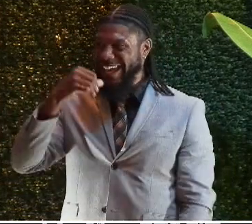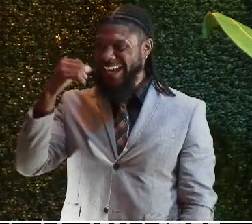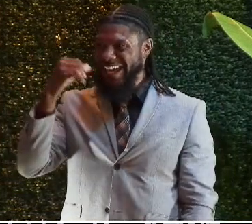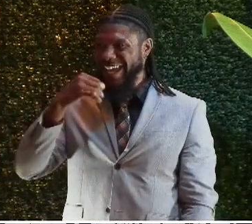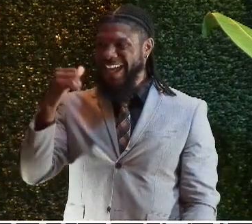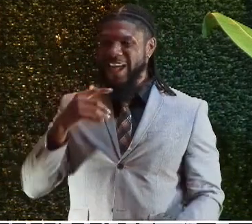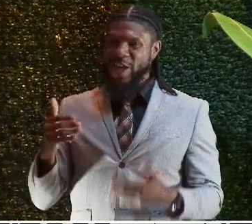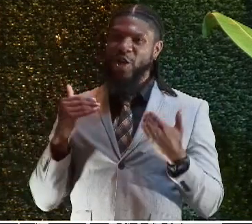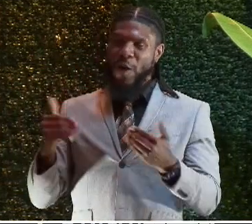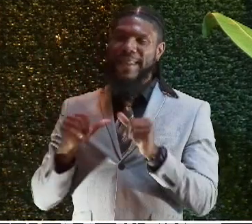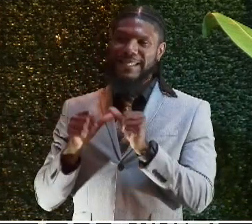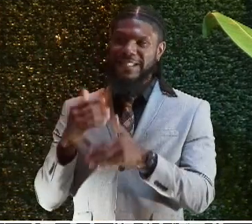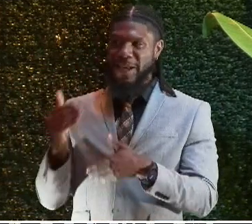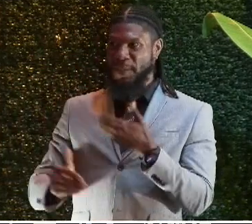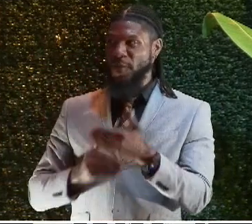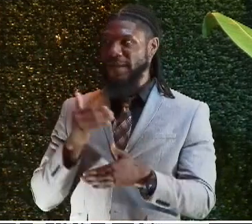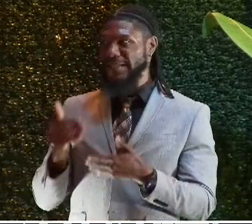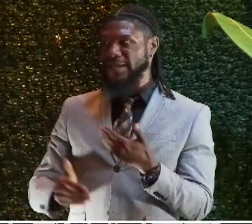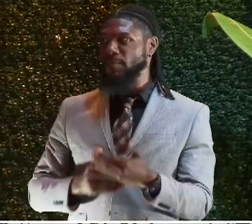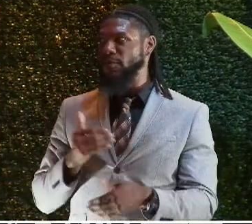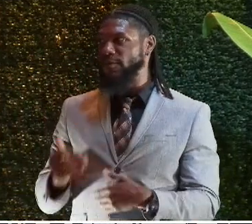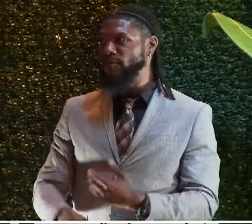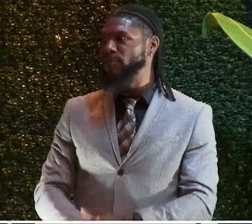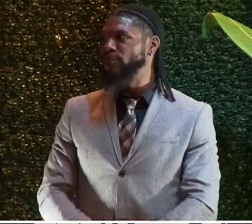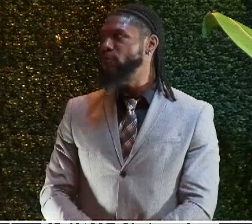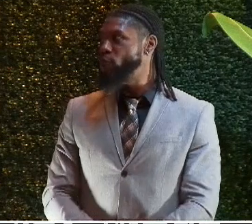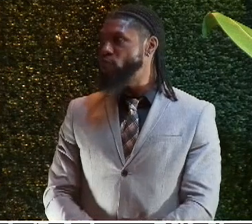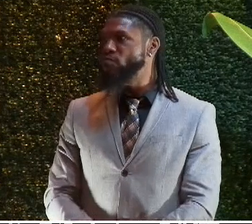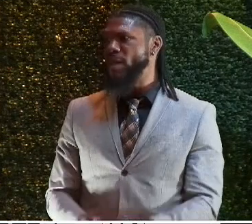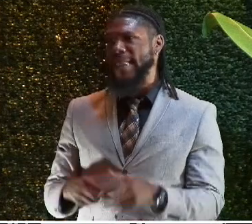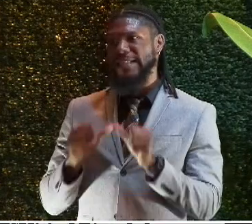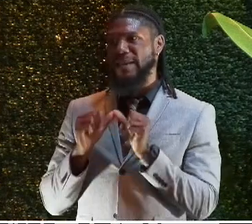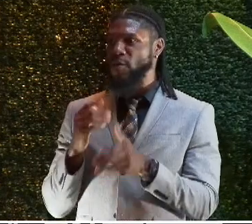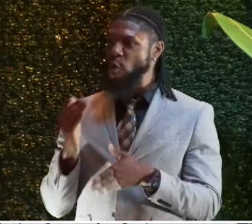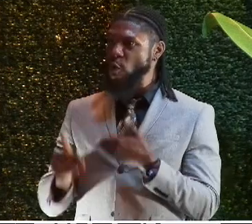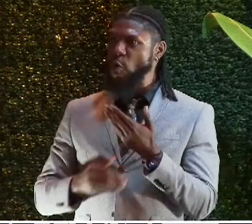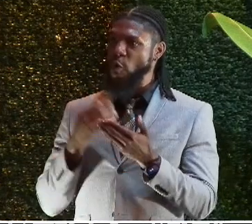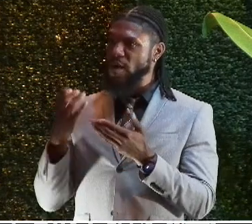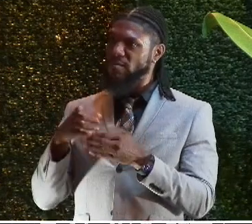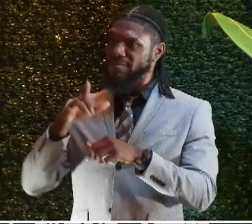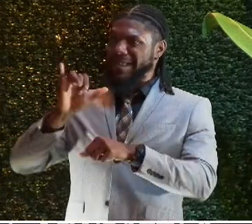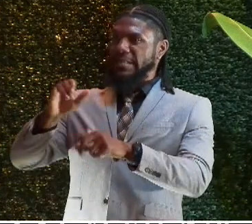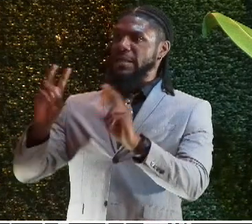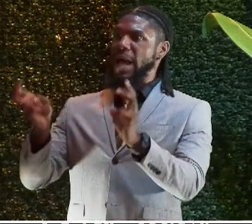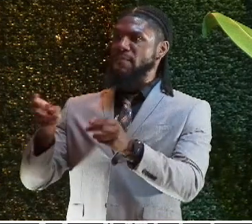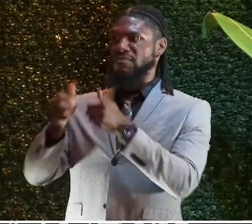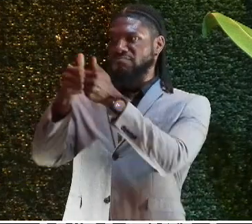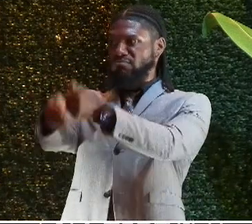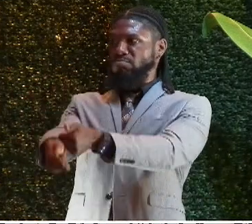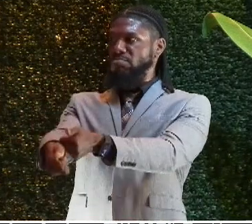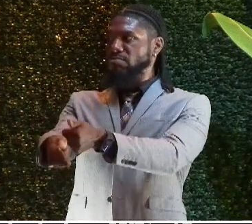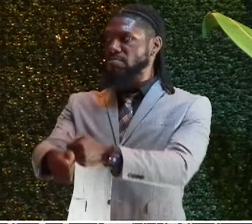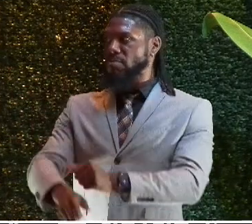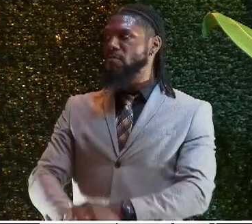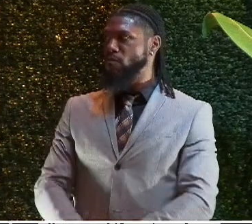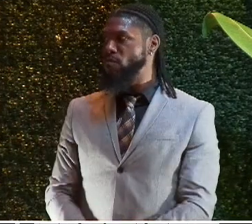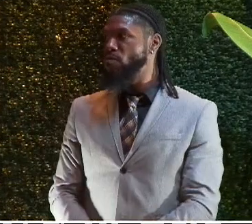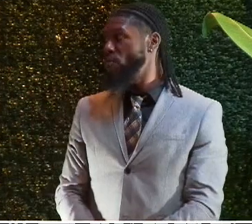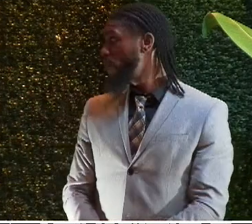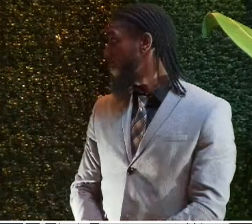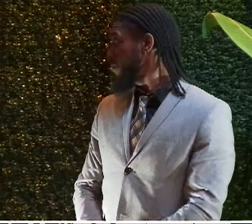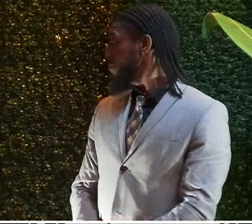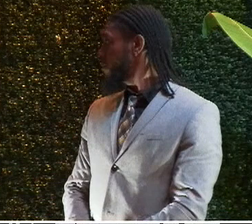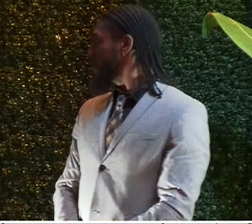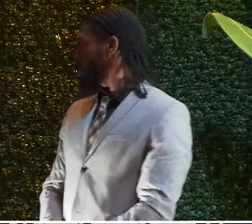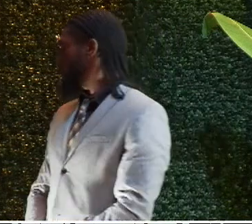Go ahead, let's keep moving. No, let's keep going in this direction. So what I